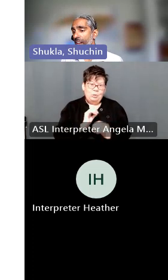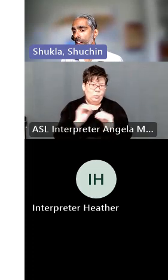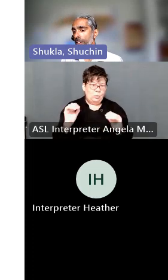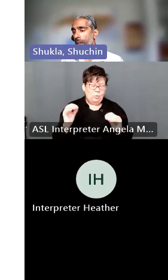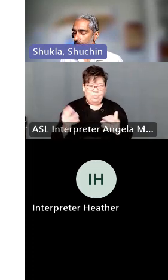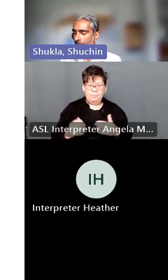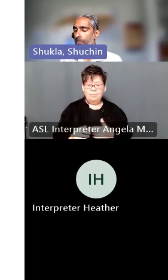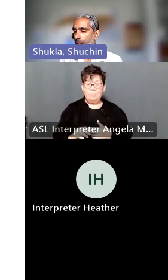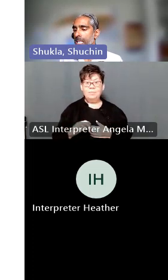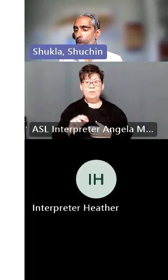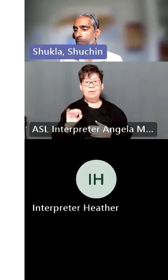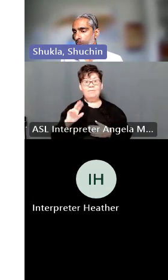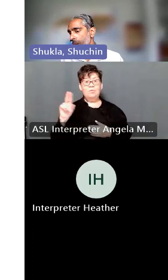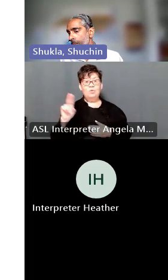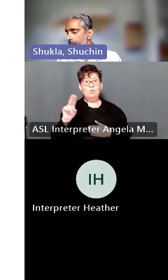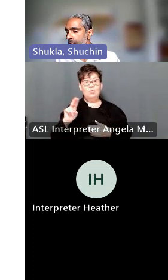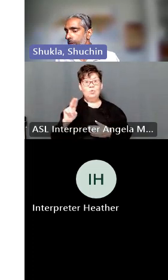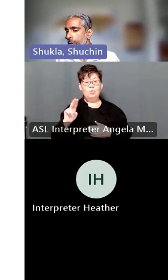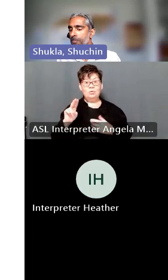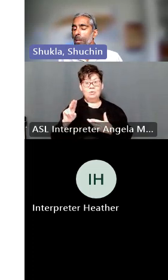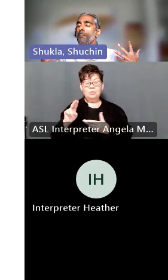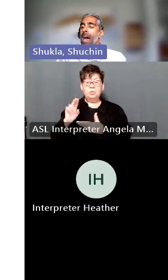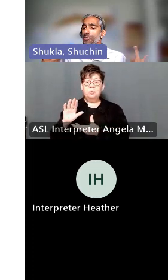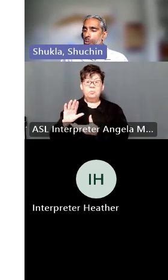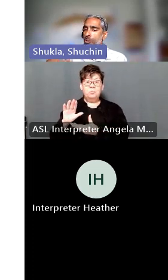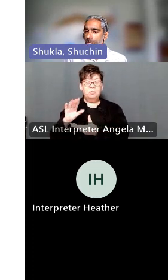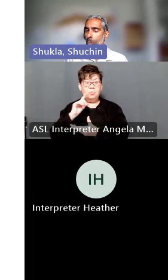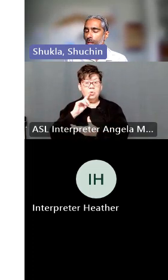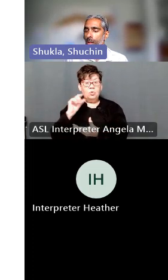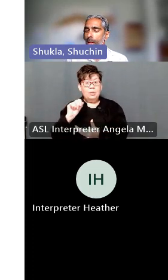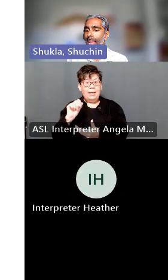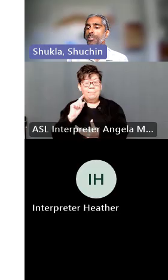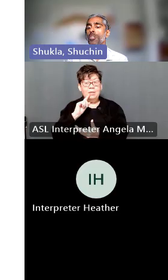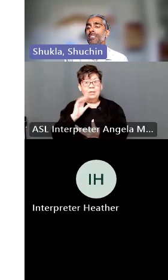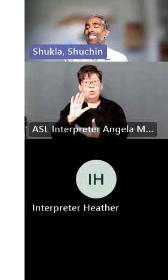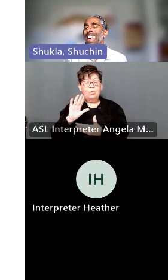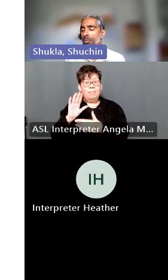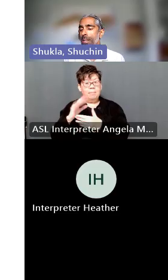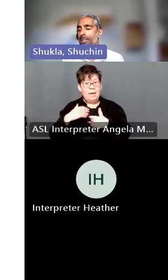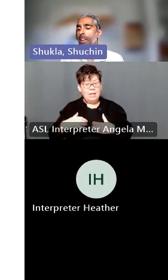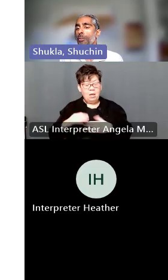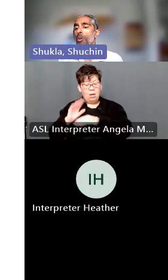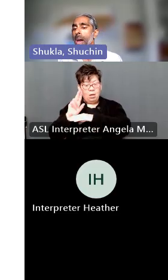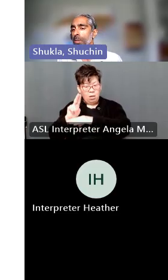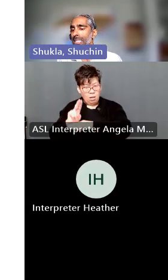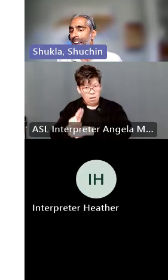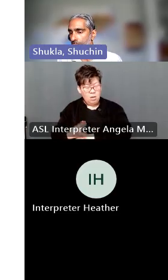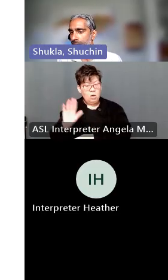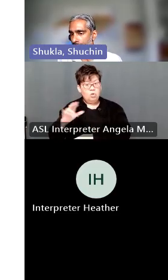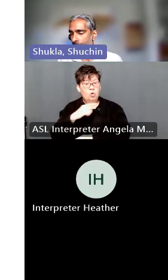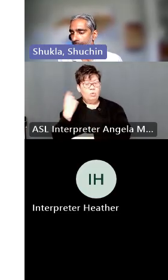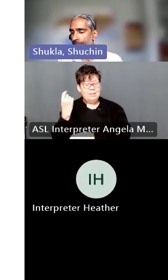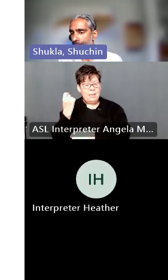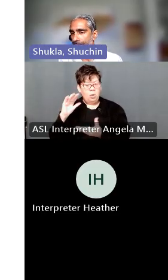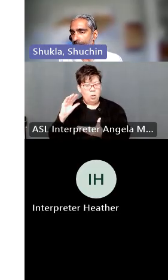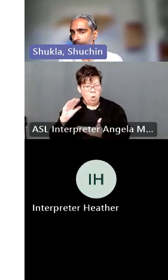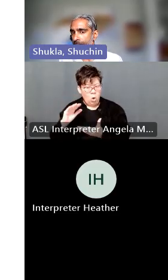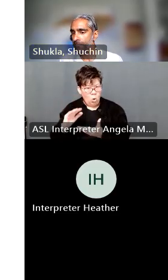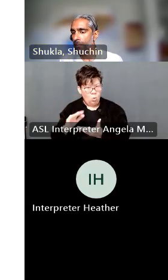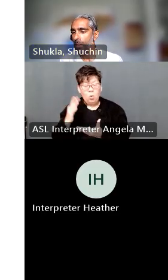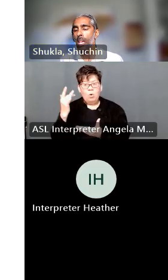Whereas if you're using fentanyl every day, yeah, the last part of your story could be every time you use, but your body's used to it. And so there's less risk than if your body was not used to